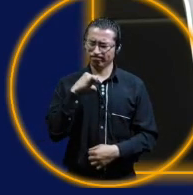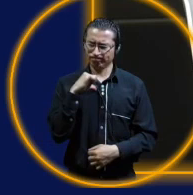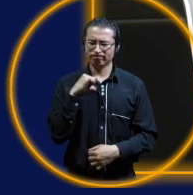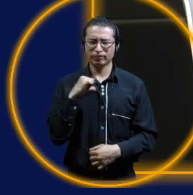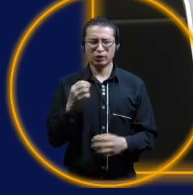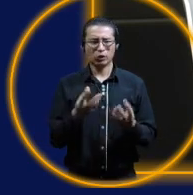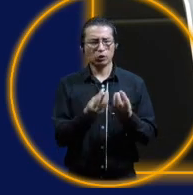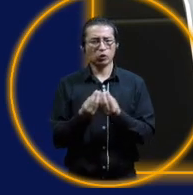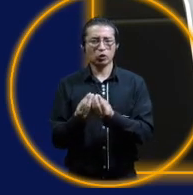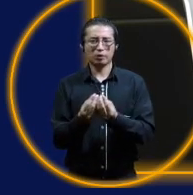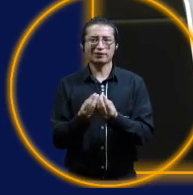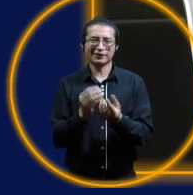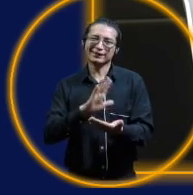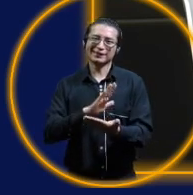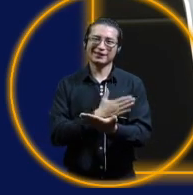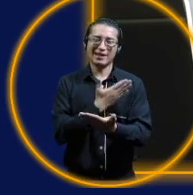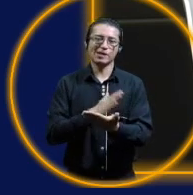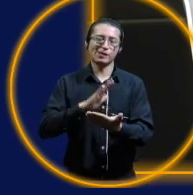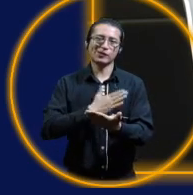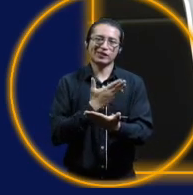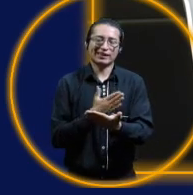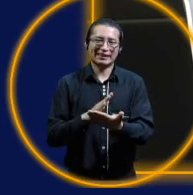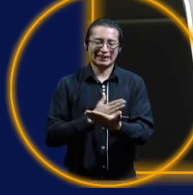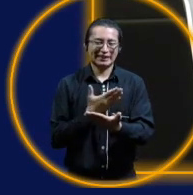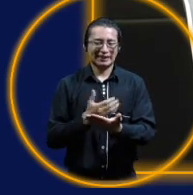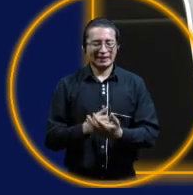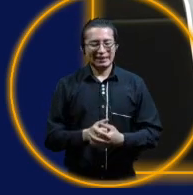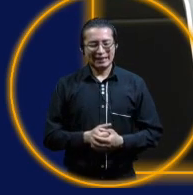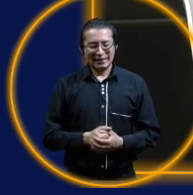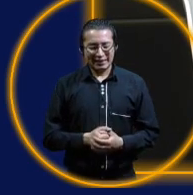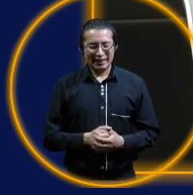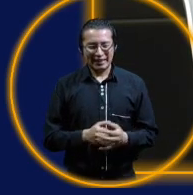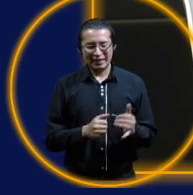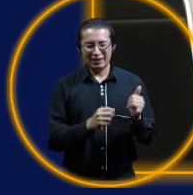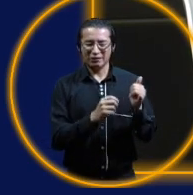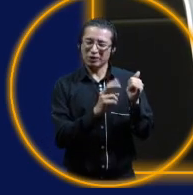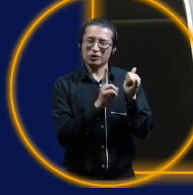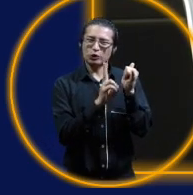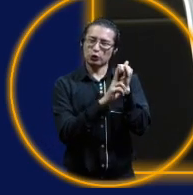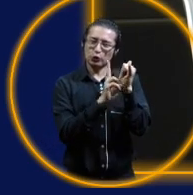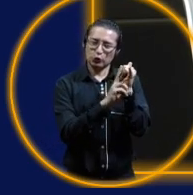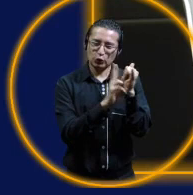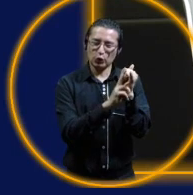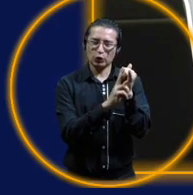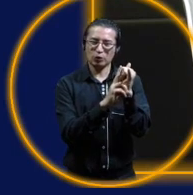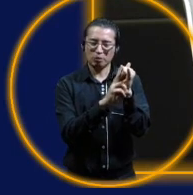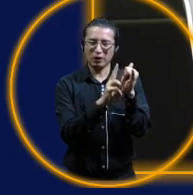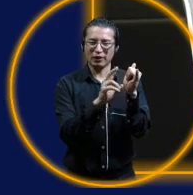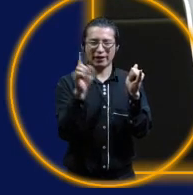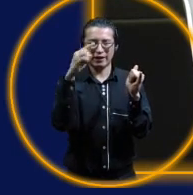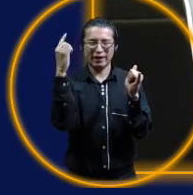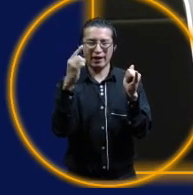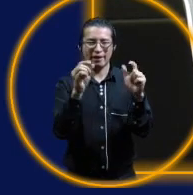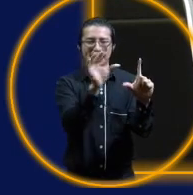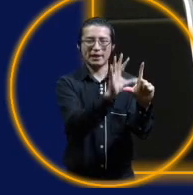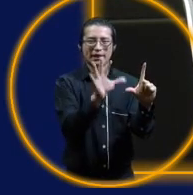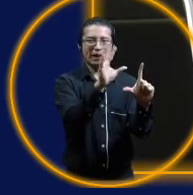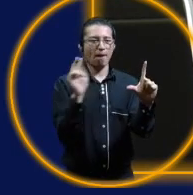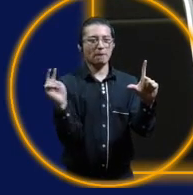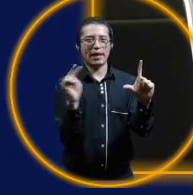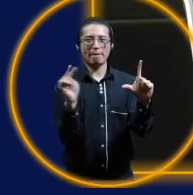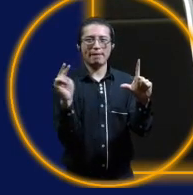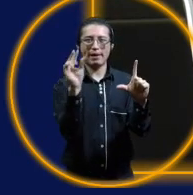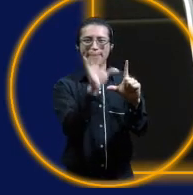really, the it got the listening it deserved. So it's not about quantity of people, it's